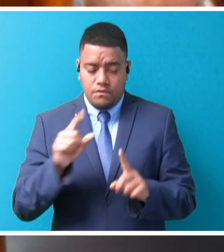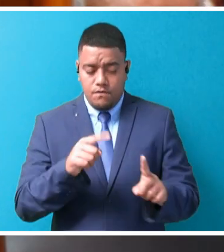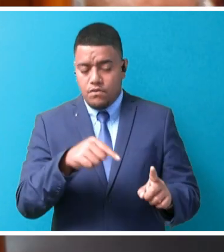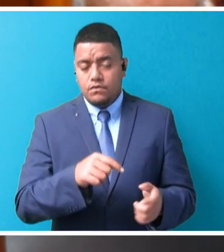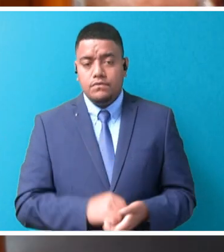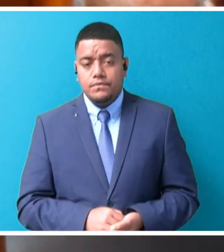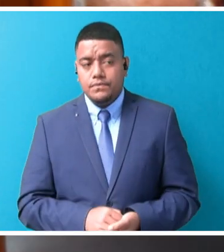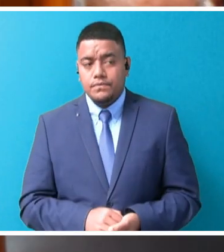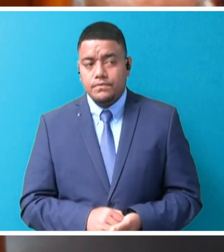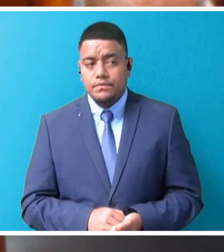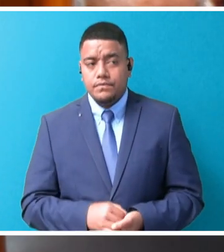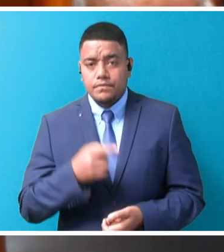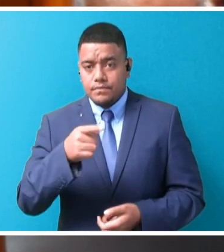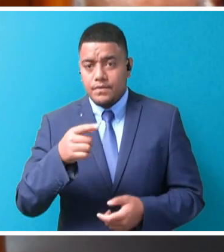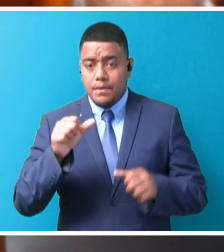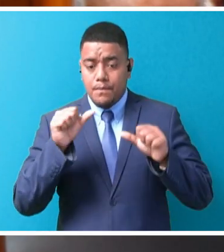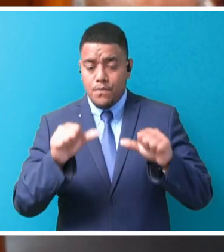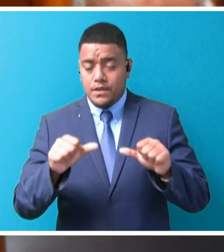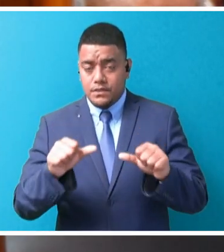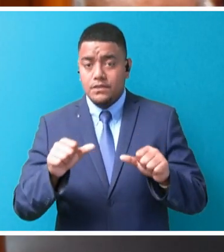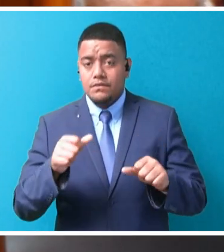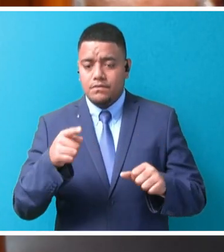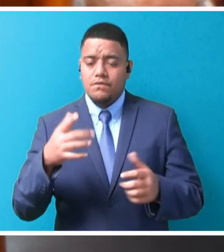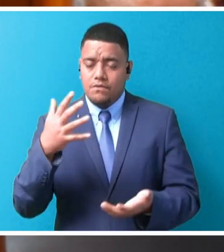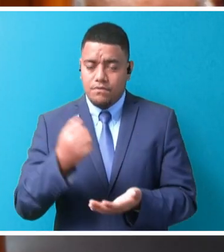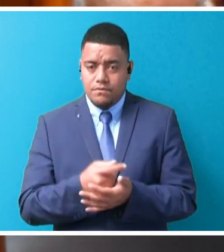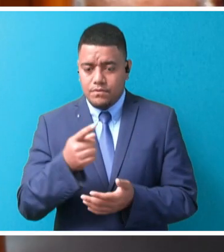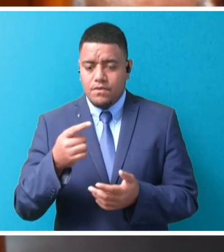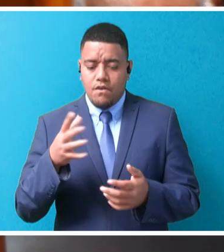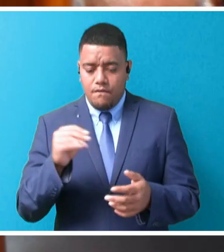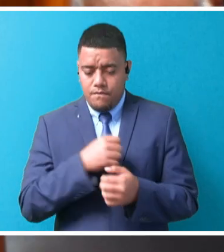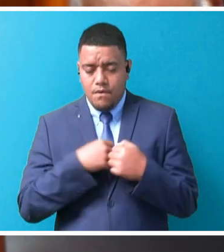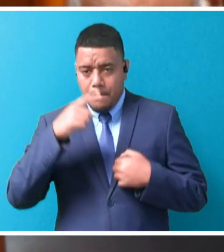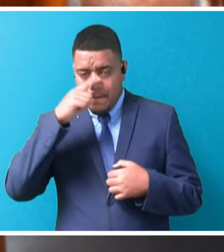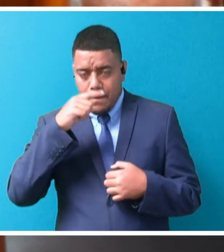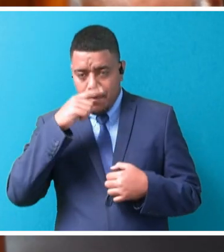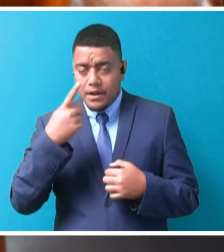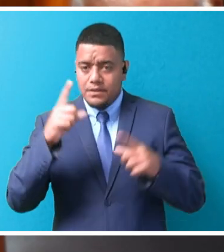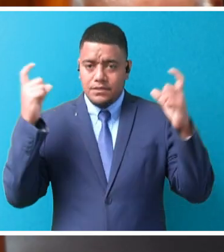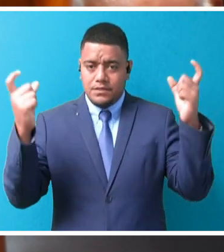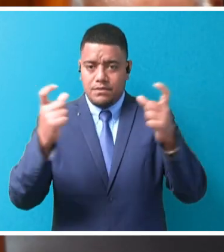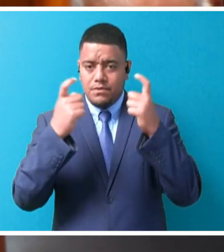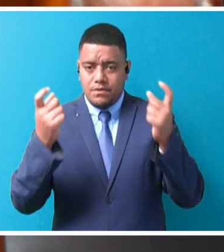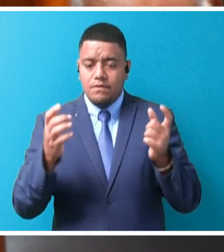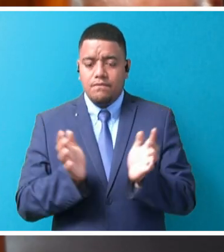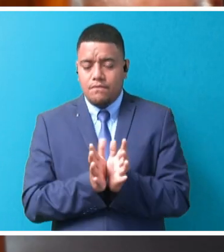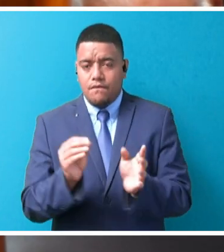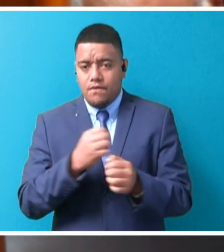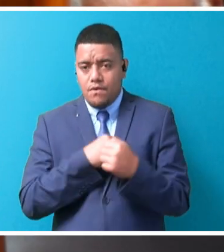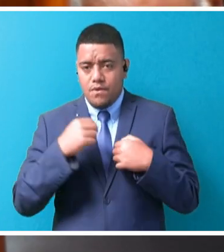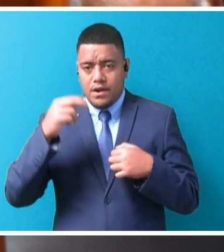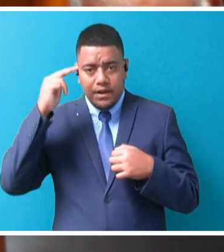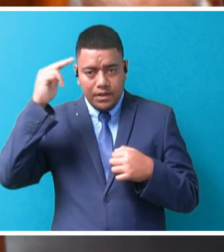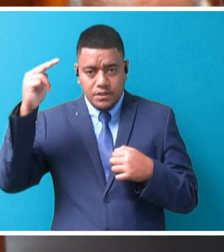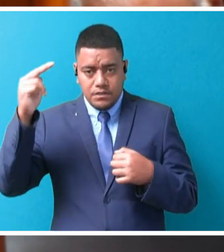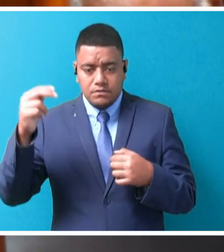sir, His Excellency the President reaffirmed the sovereignty of our people and celebrated the diversity of our nation,